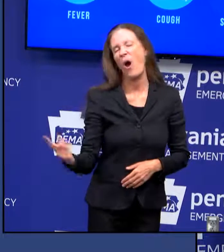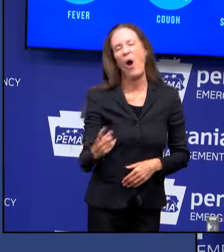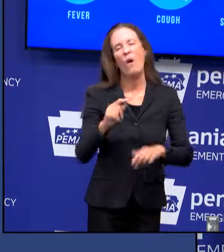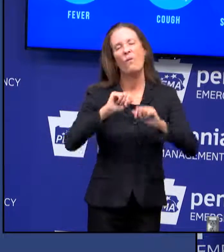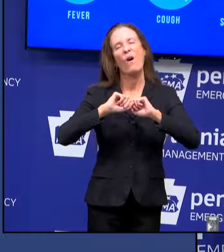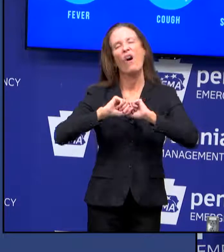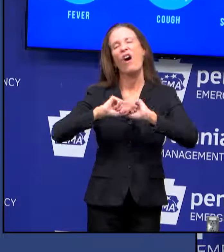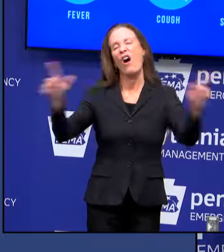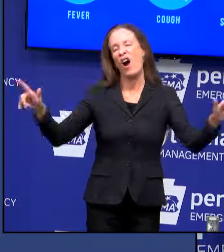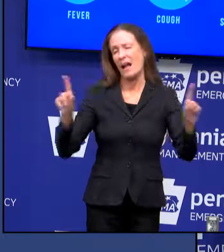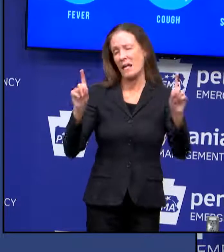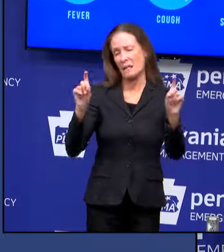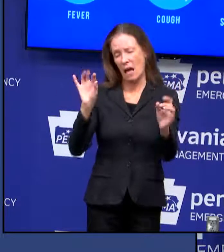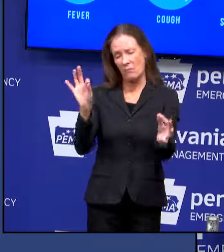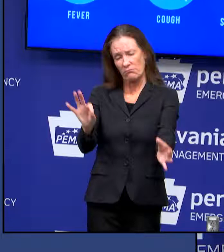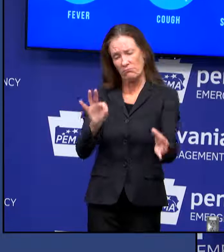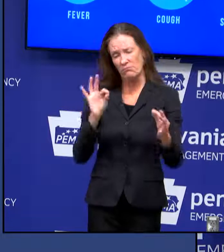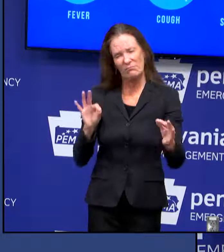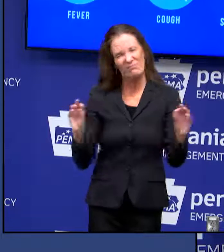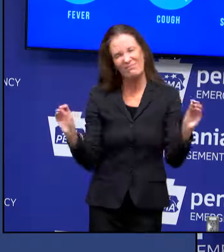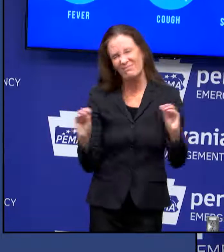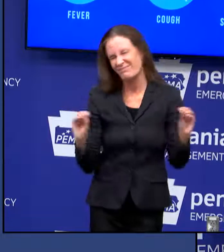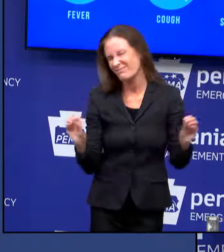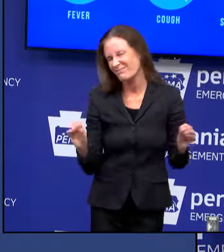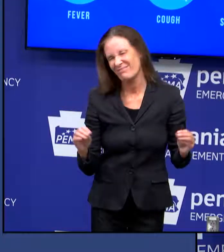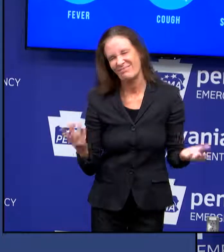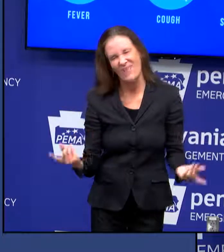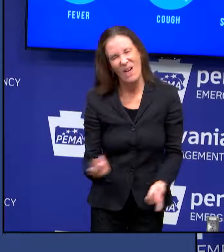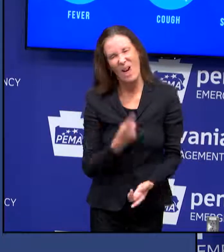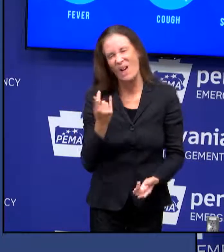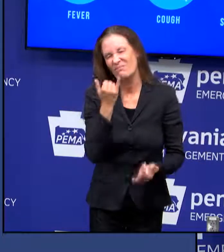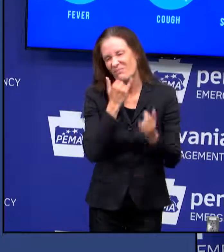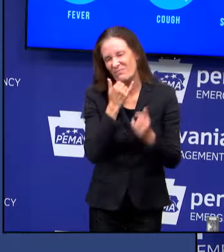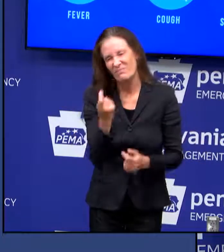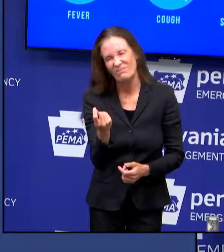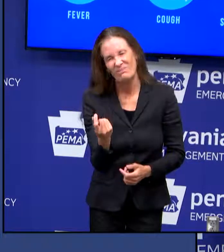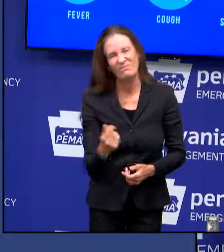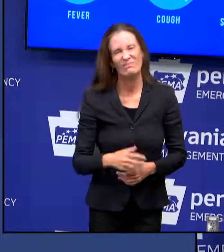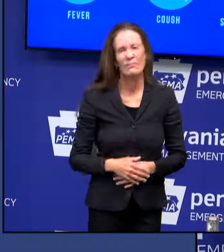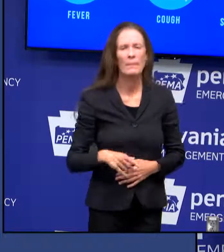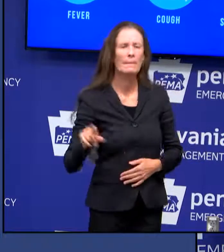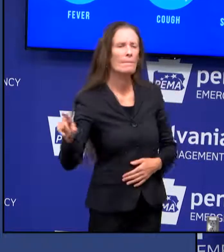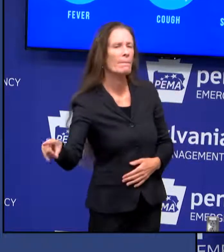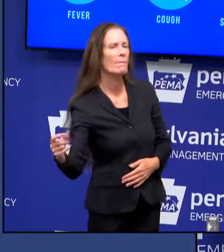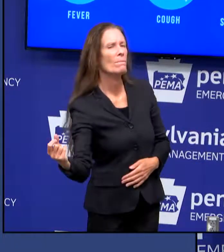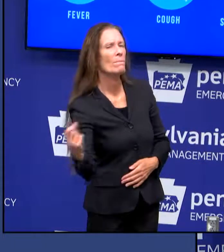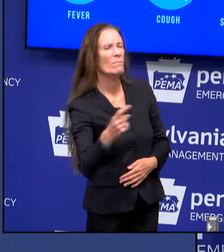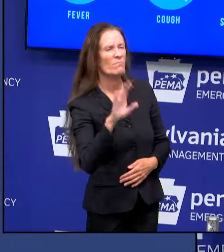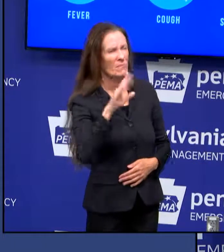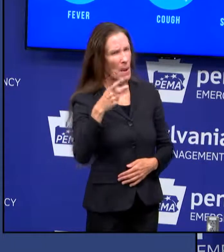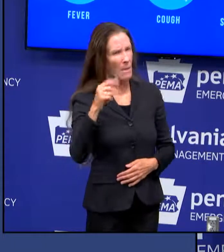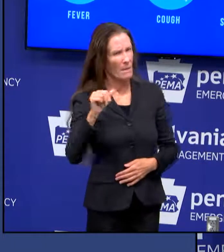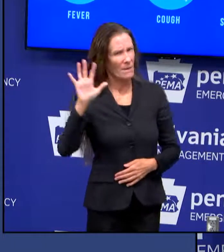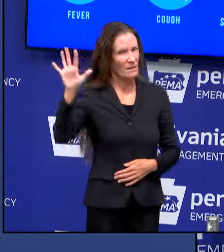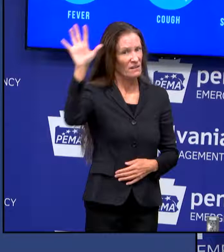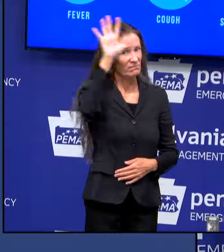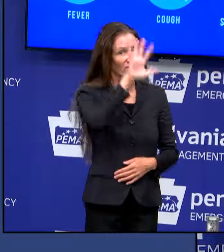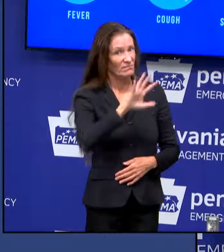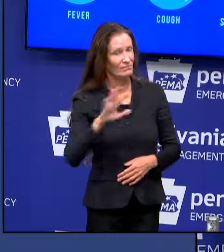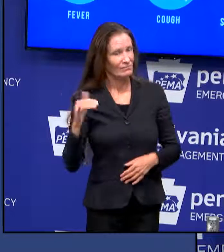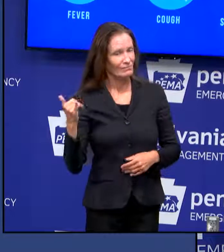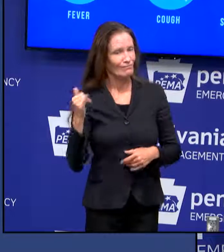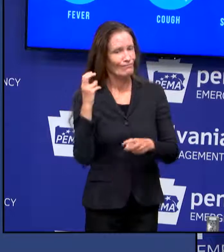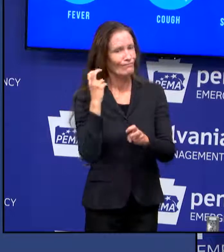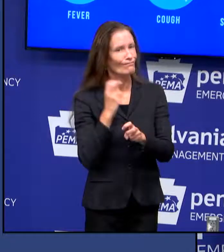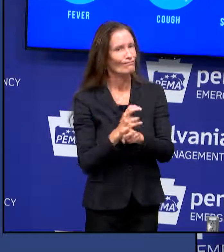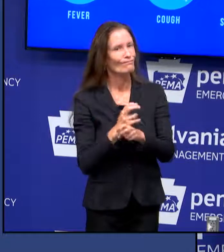test. Yeah. Pennsylvania has had a lot of challenges compiling data about race and ethnicity for these cases. What strategies